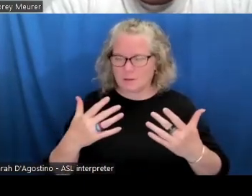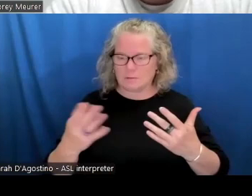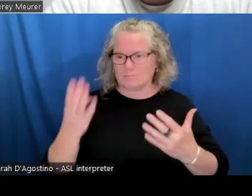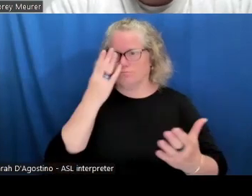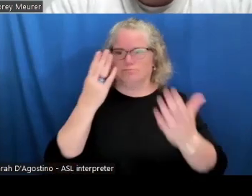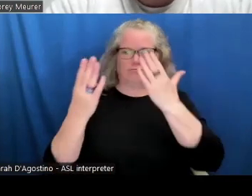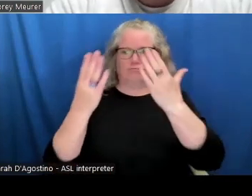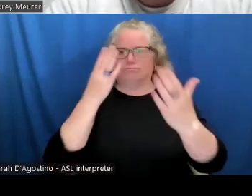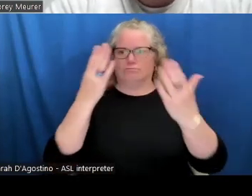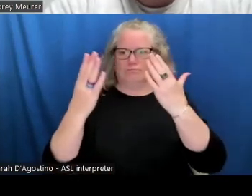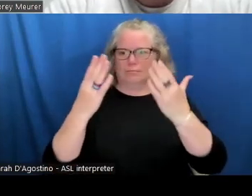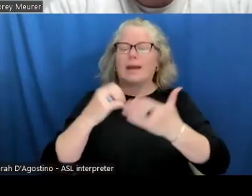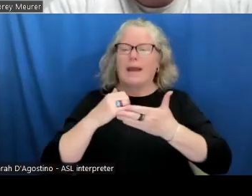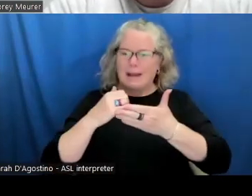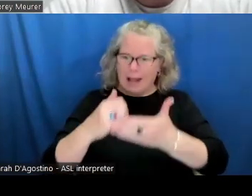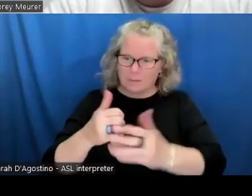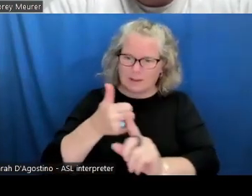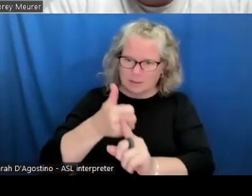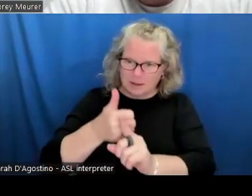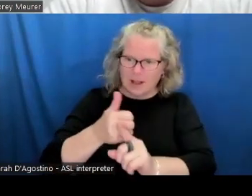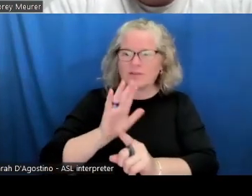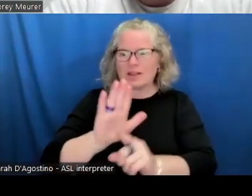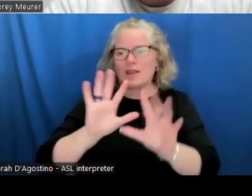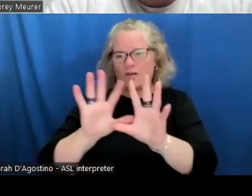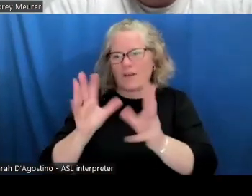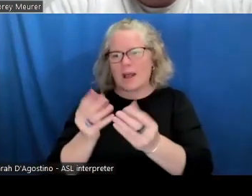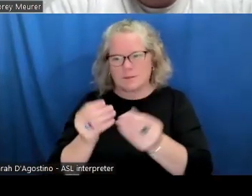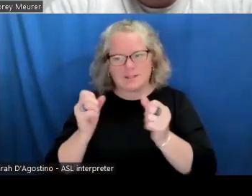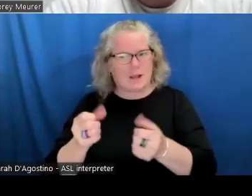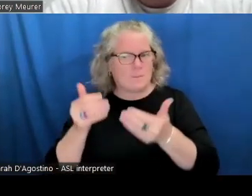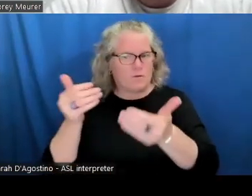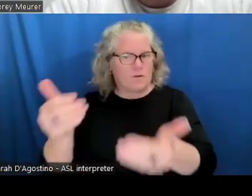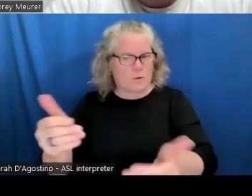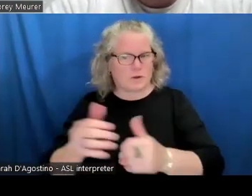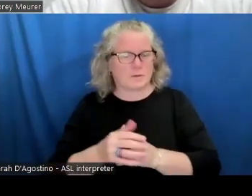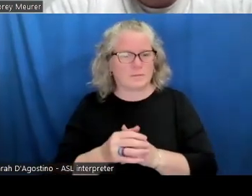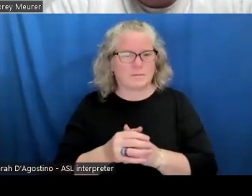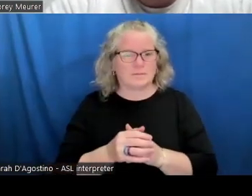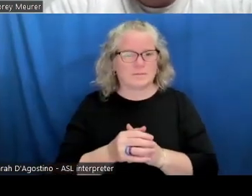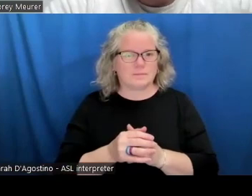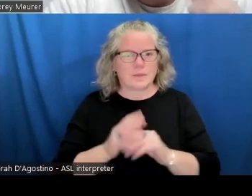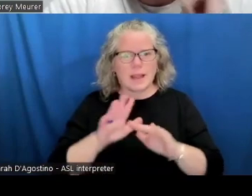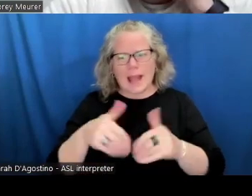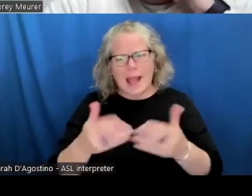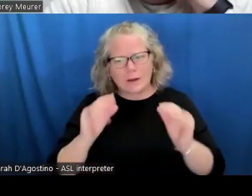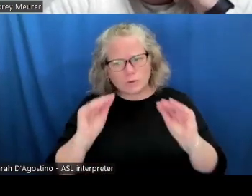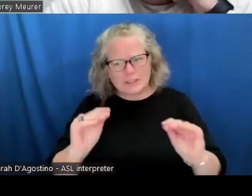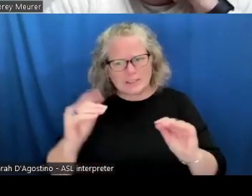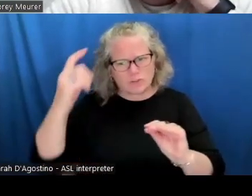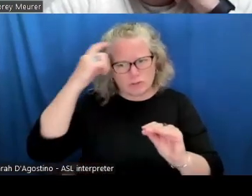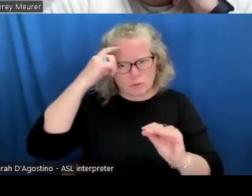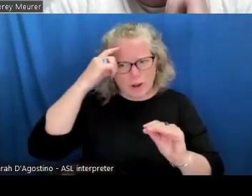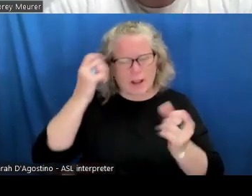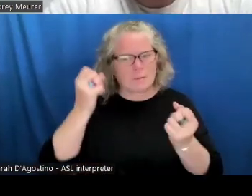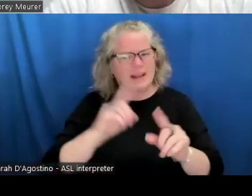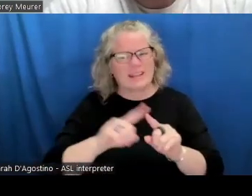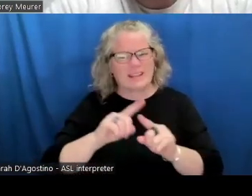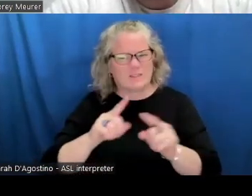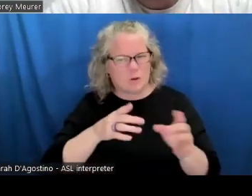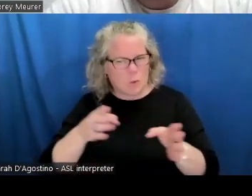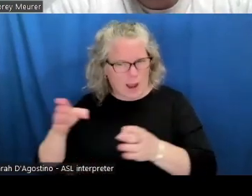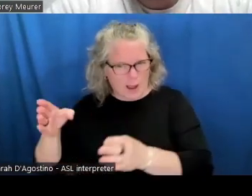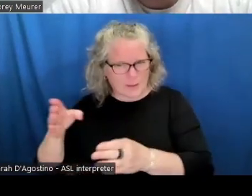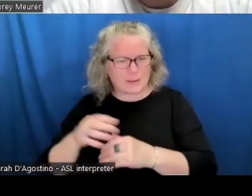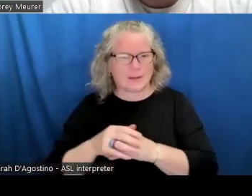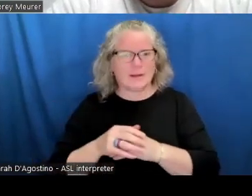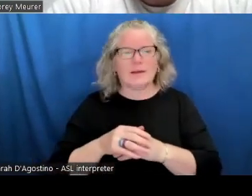forward in their healing. So lots of people have given ways to teach the brain. As a practitioner myself, I've taken a lot of the models from